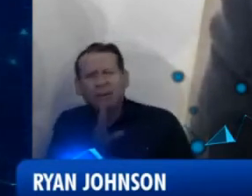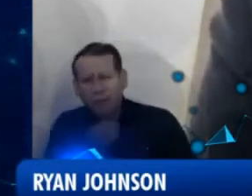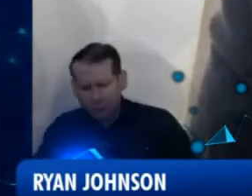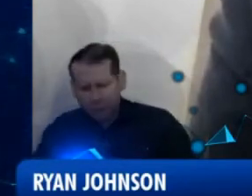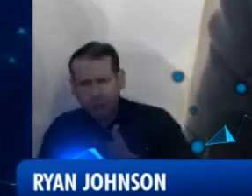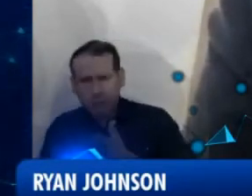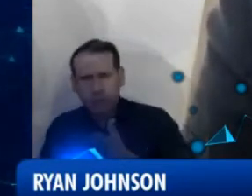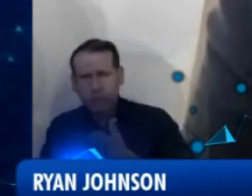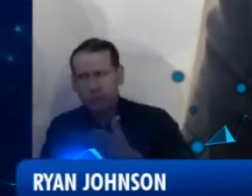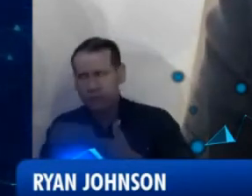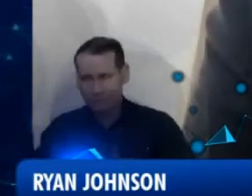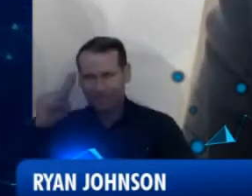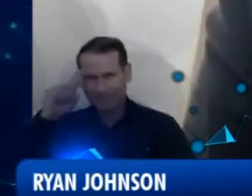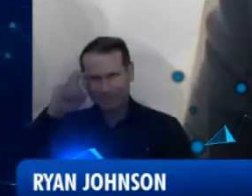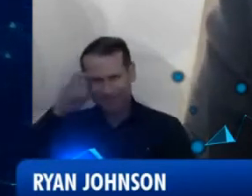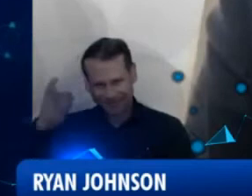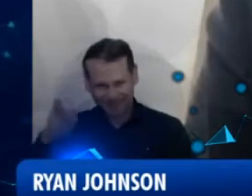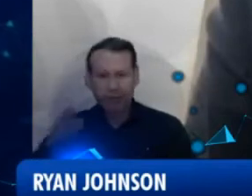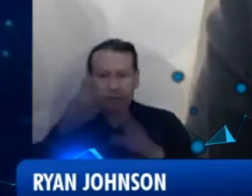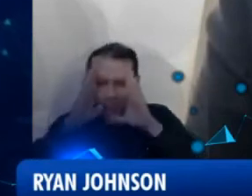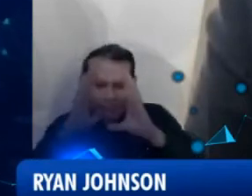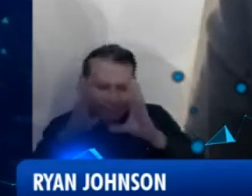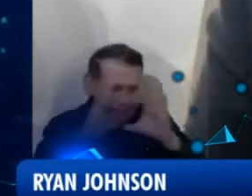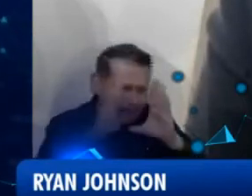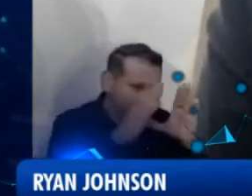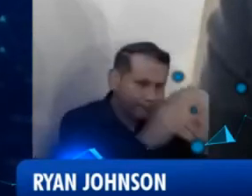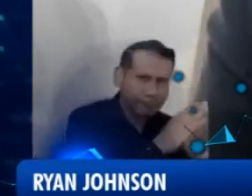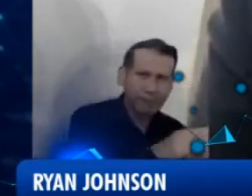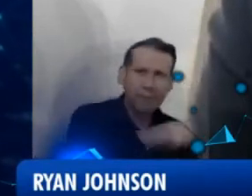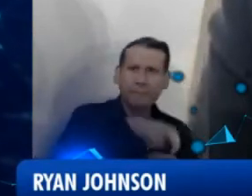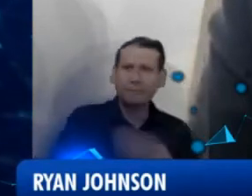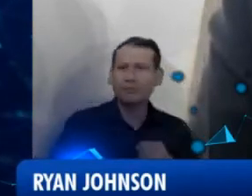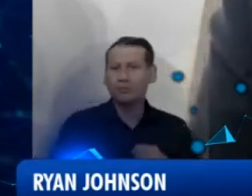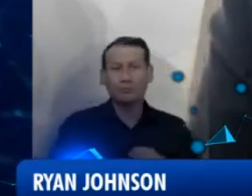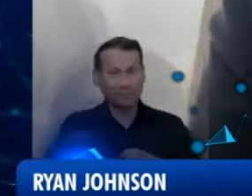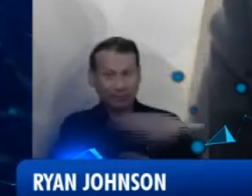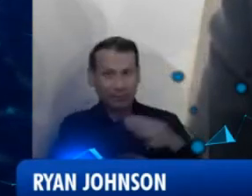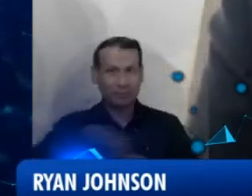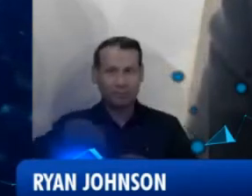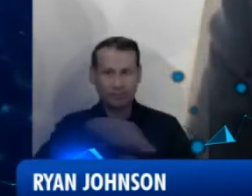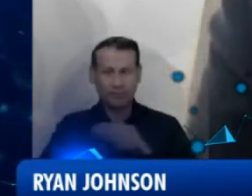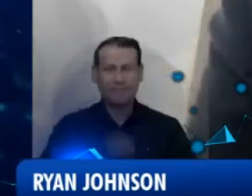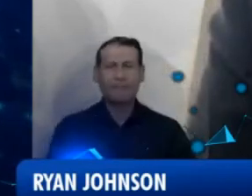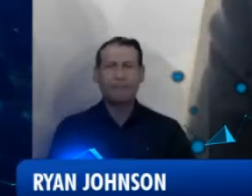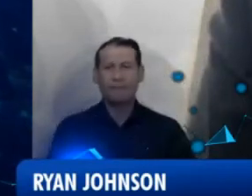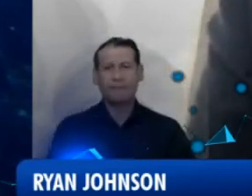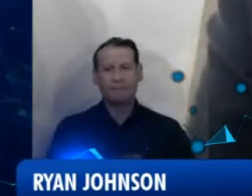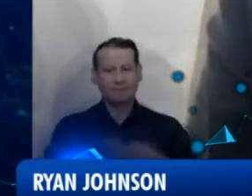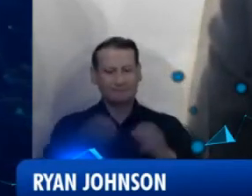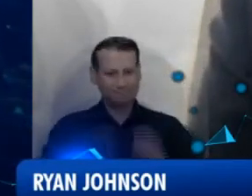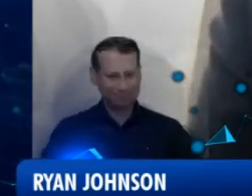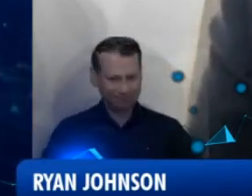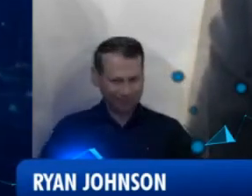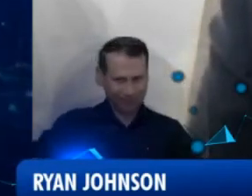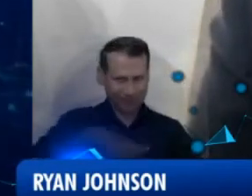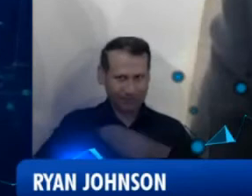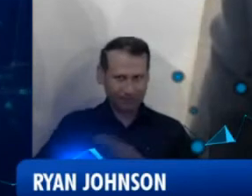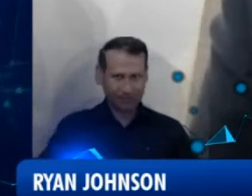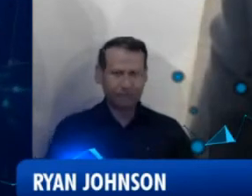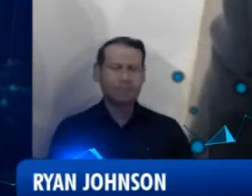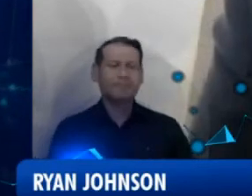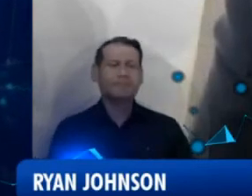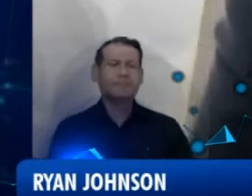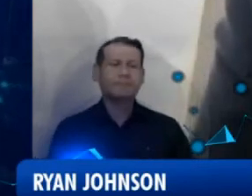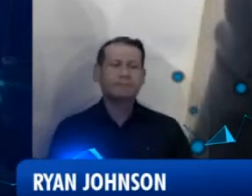and Service to Citizens. In this project, the communications ministry is the customer,